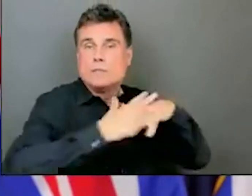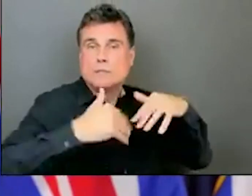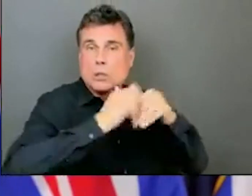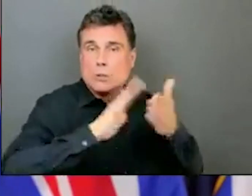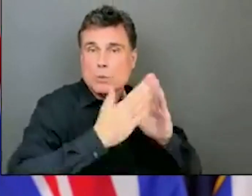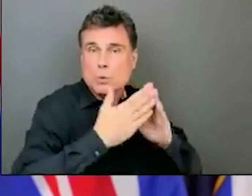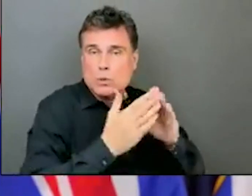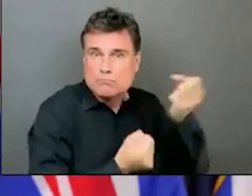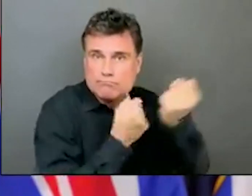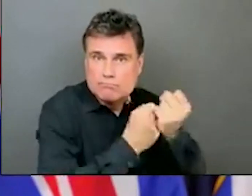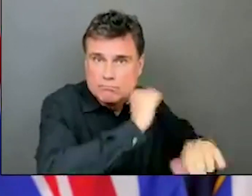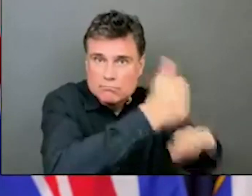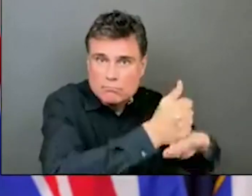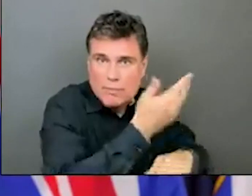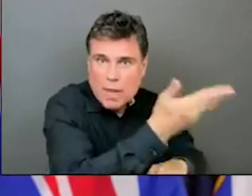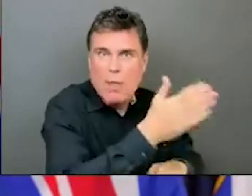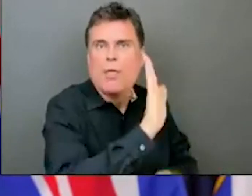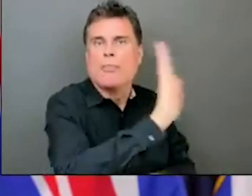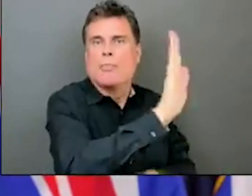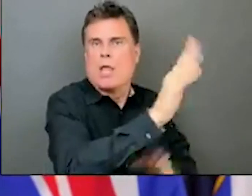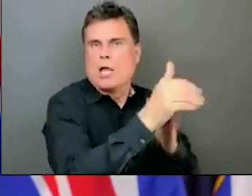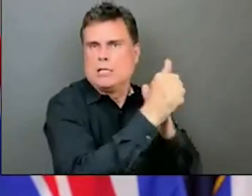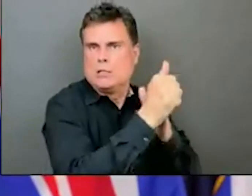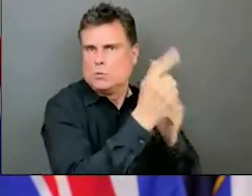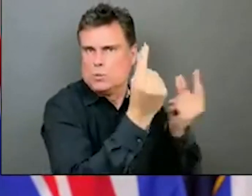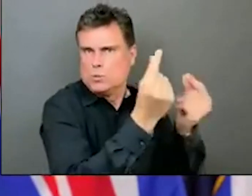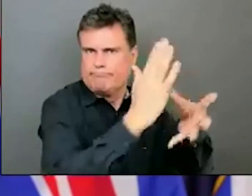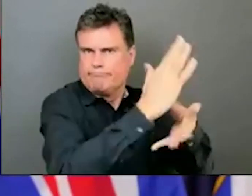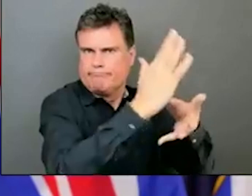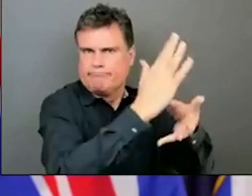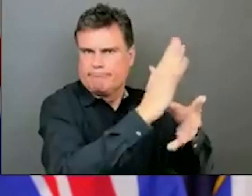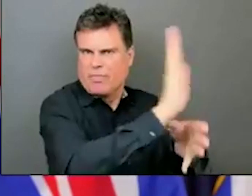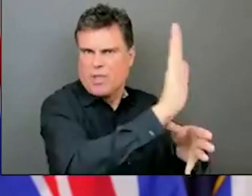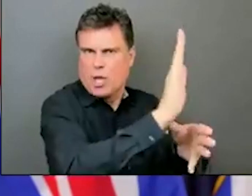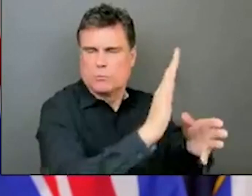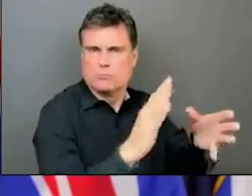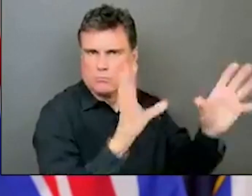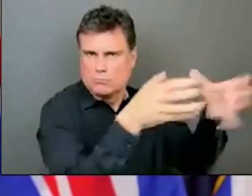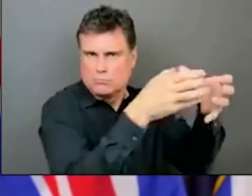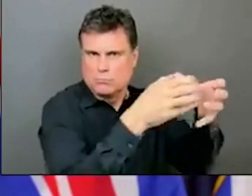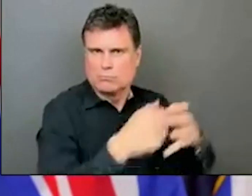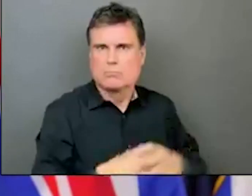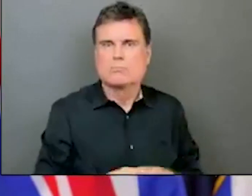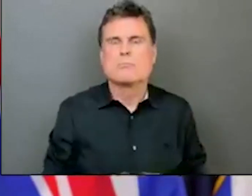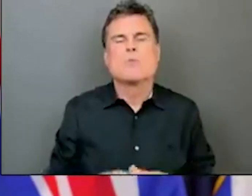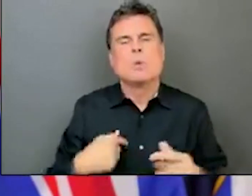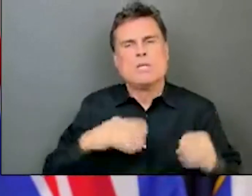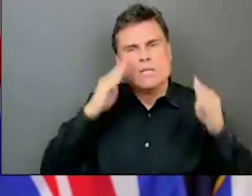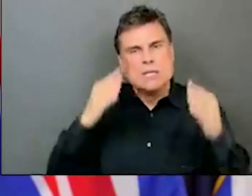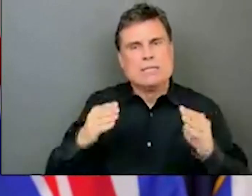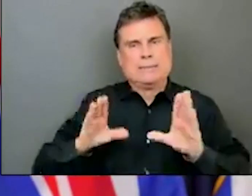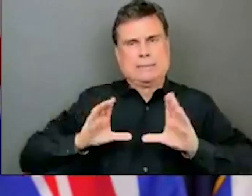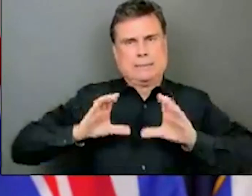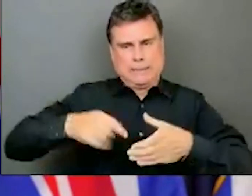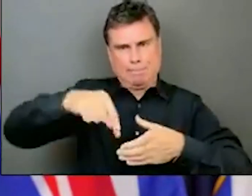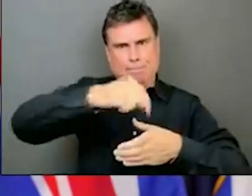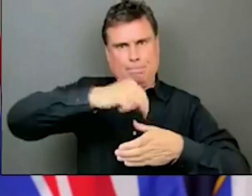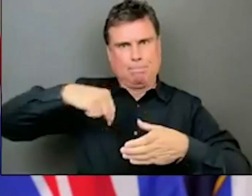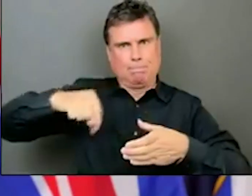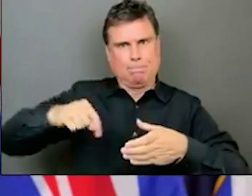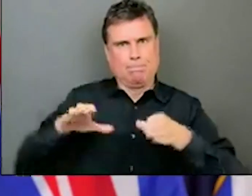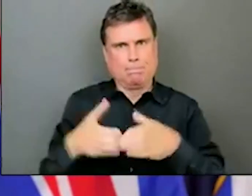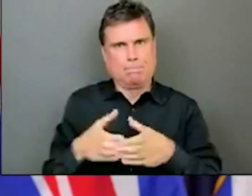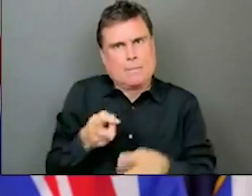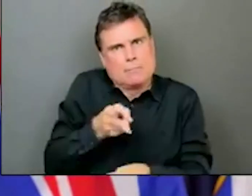supports for First Nations led primary care initiatives as well. So you see that, and a move to team-based care, allowing